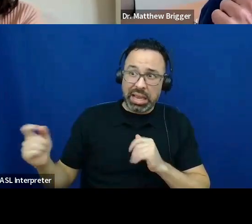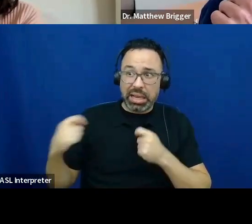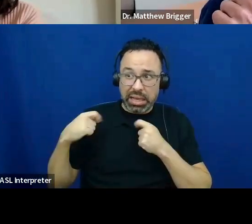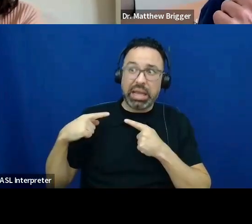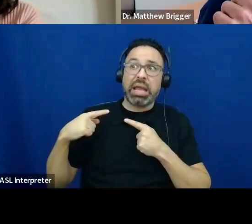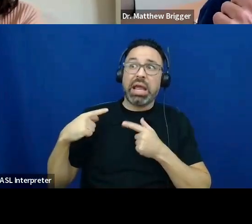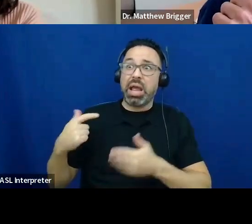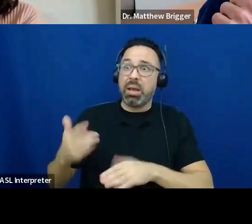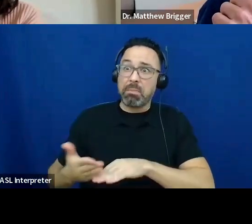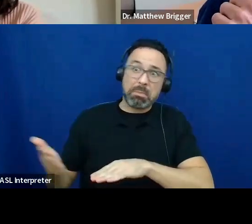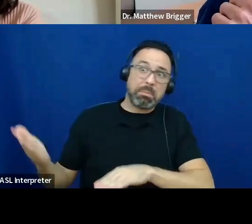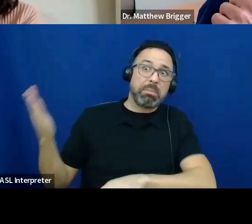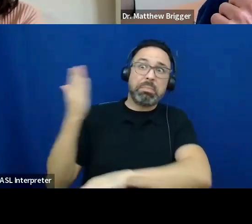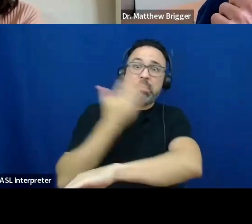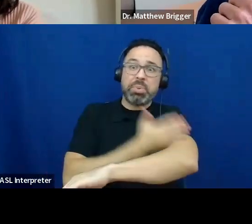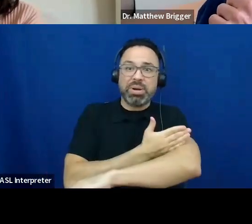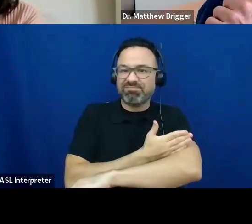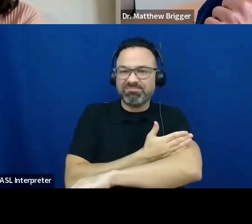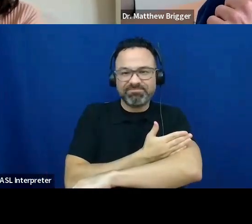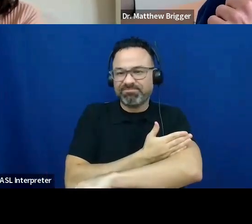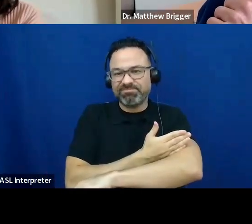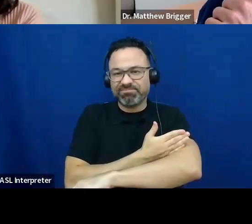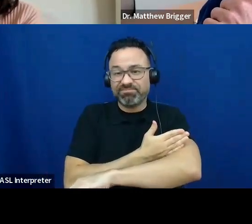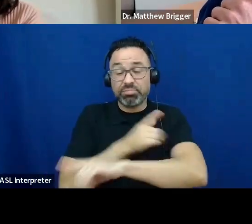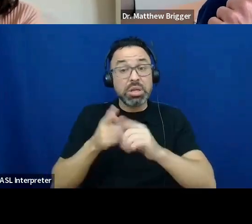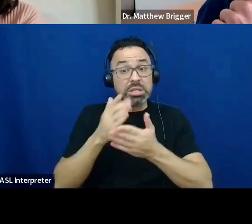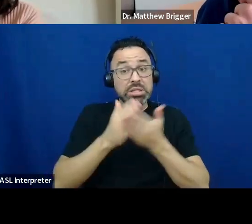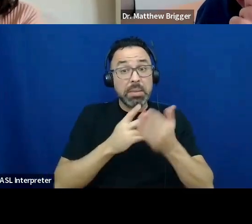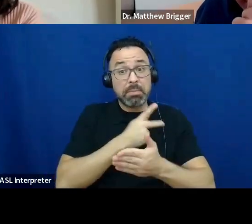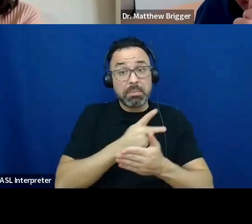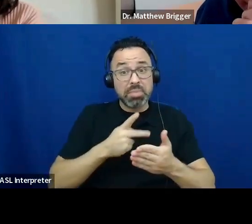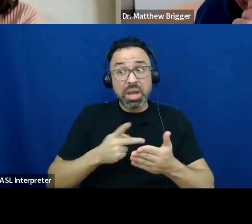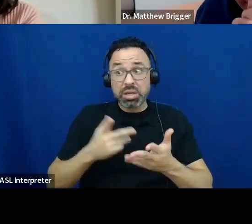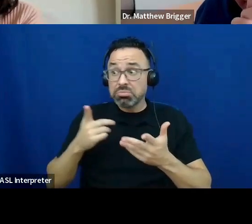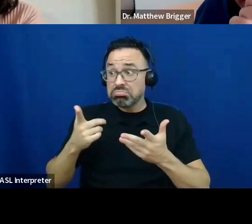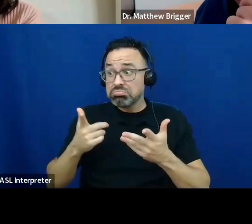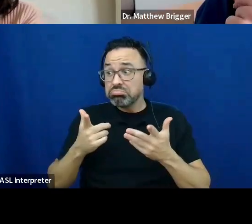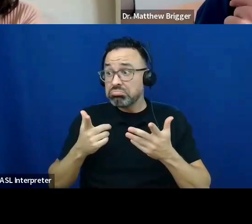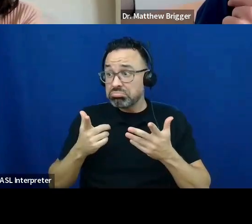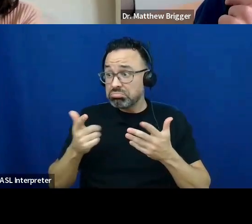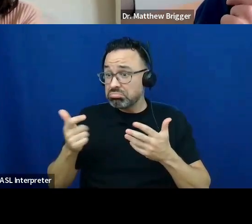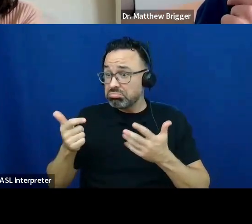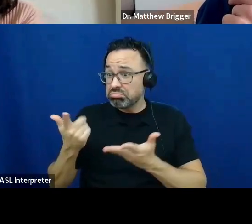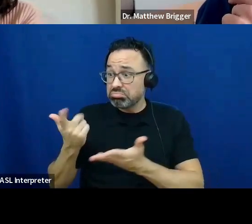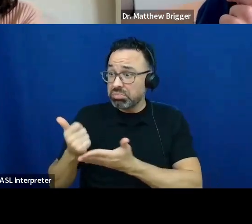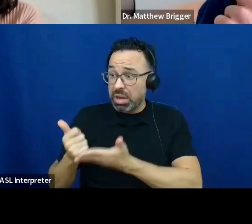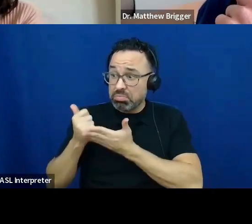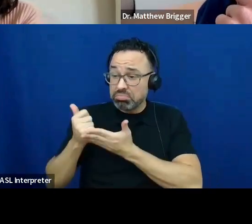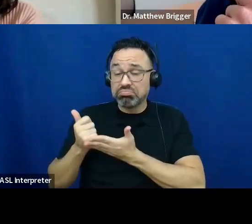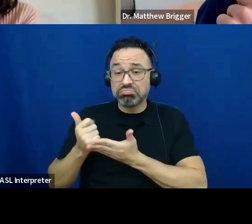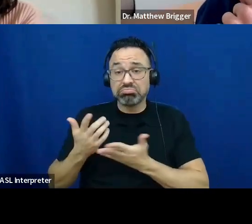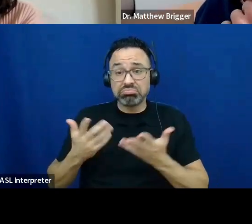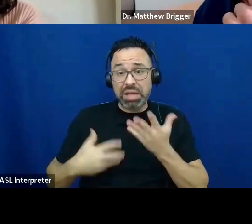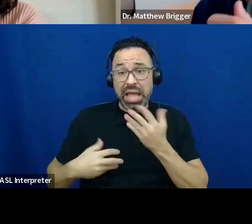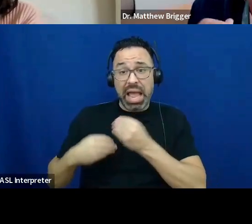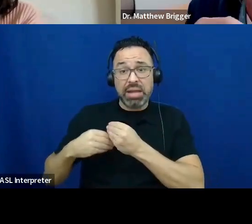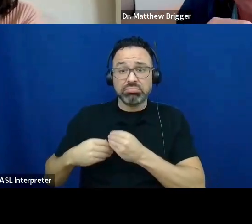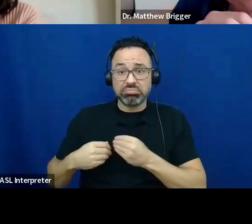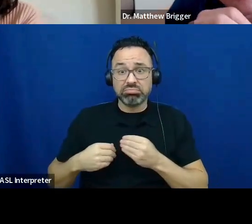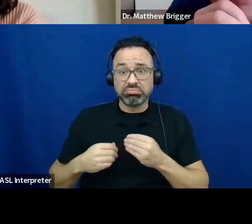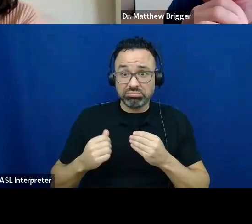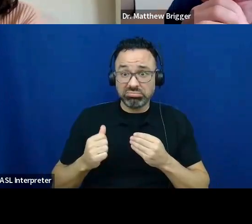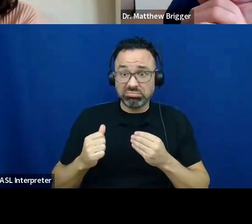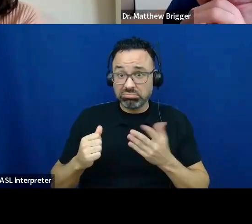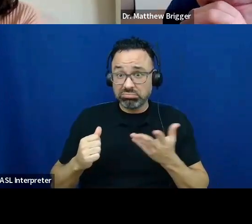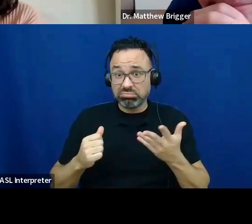see improvement, but that in some patients can be appropriate, or some people find it appropriate to add on to